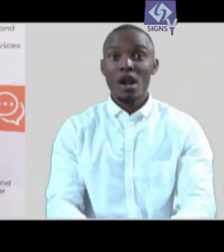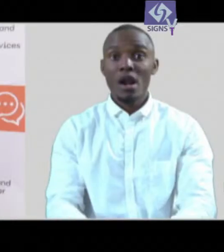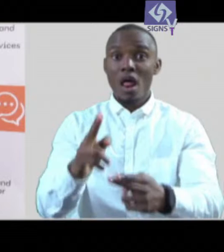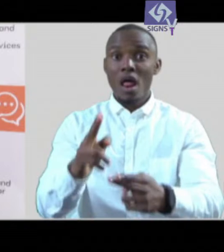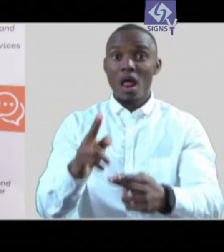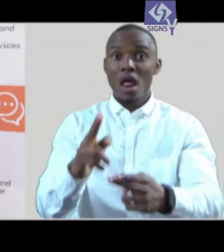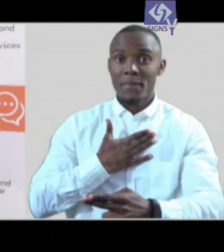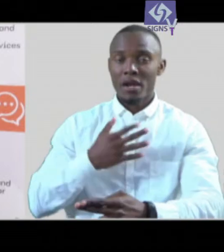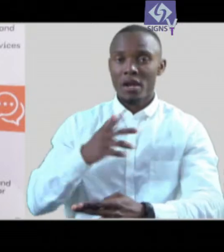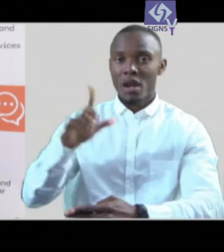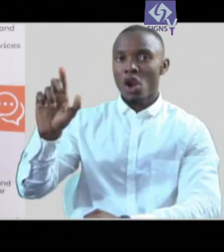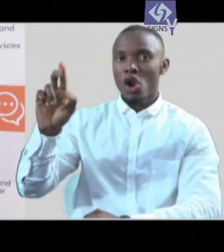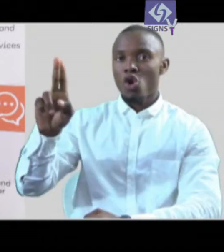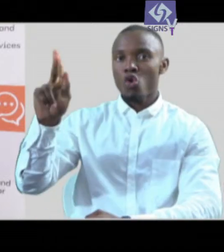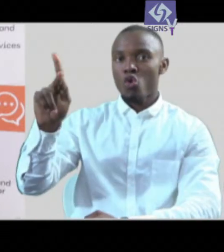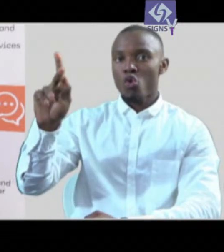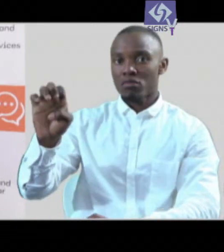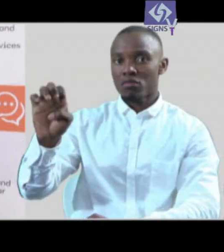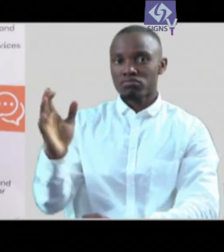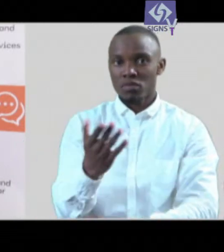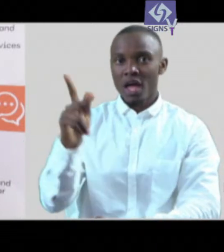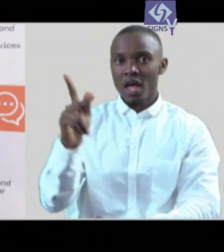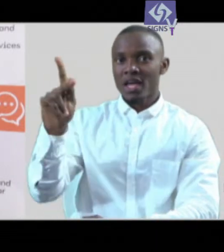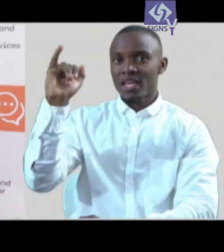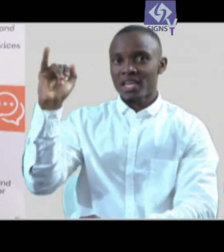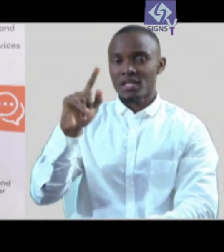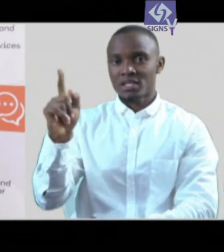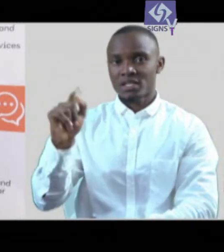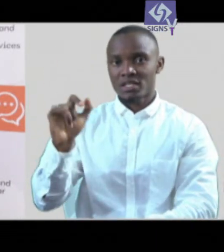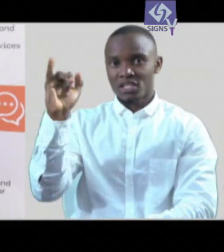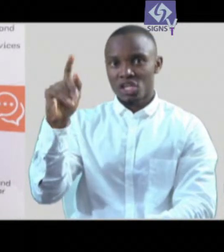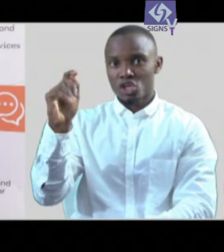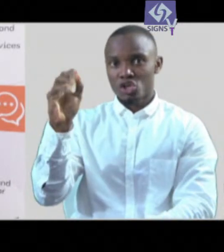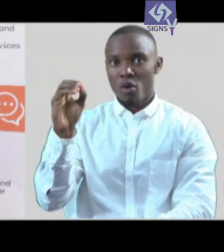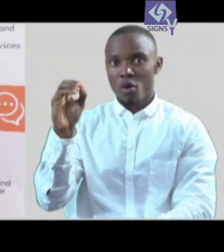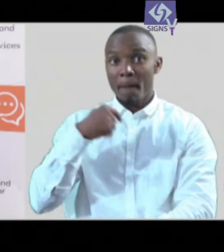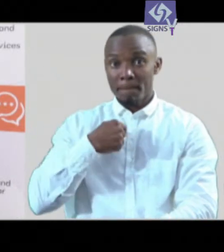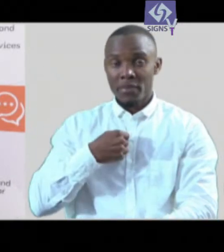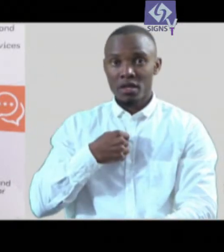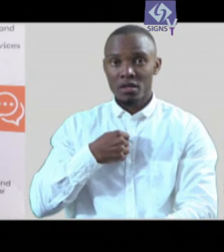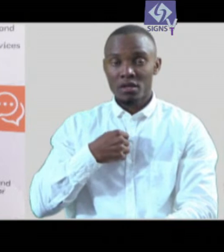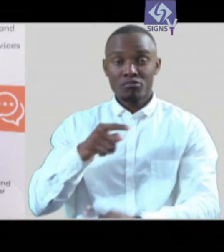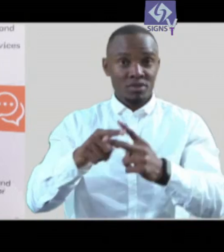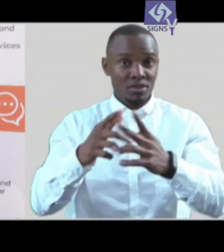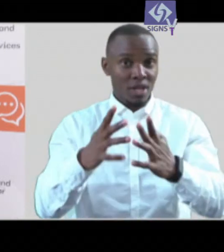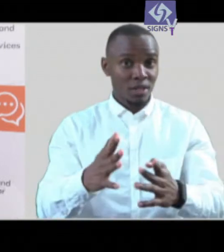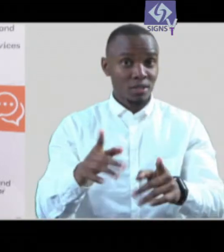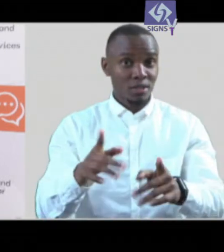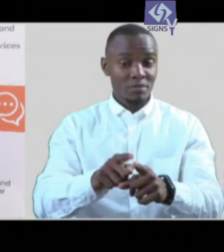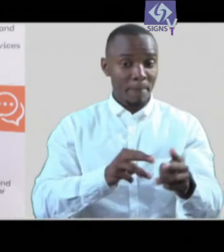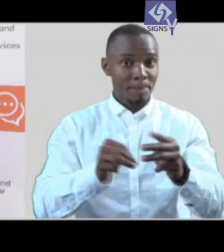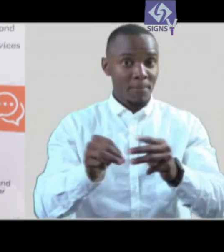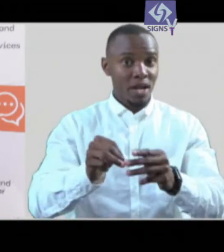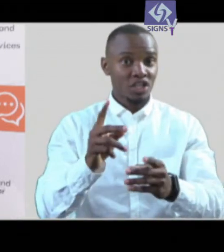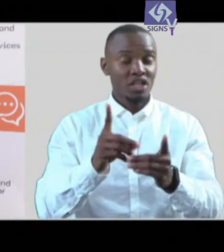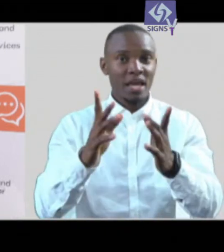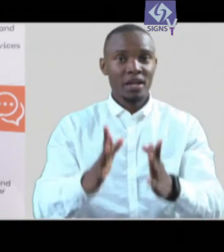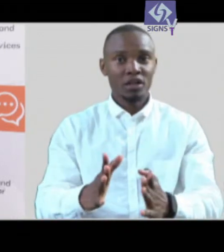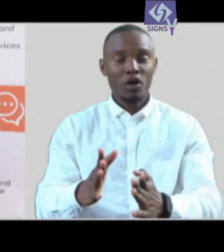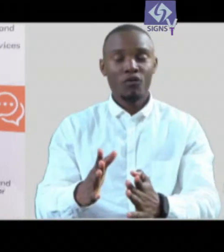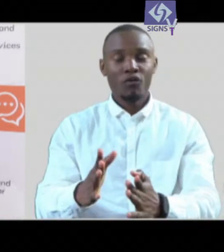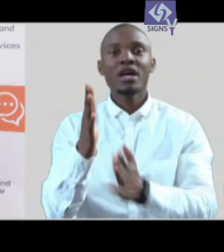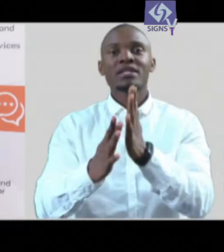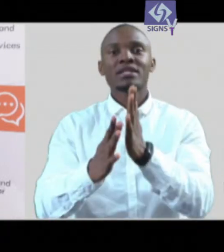My name is Luke Kizito Ojiambo Muleka. I am the founder and managing director of Science Media Kenya